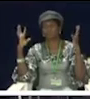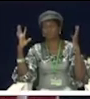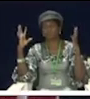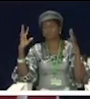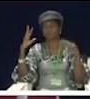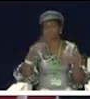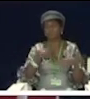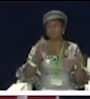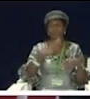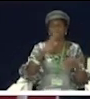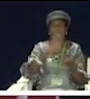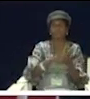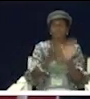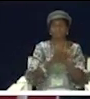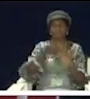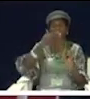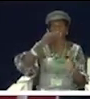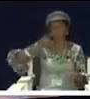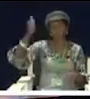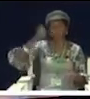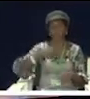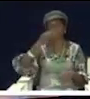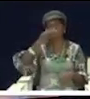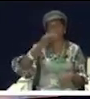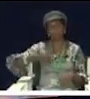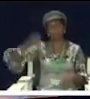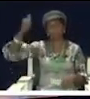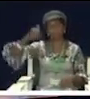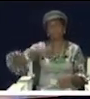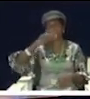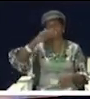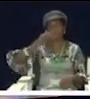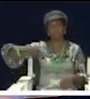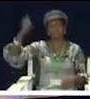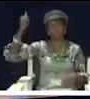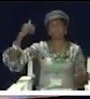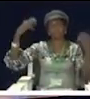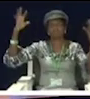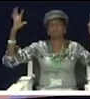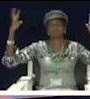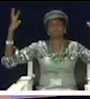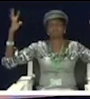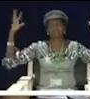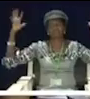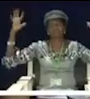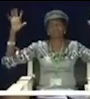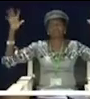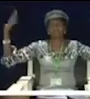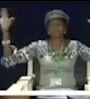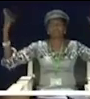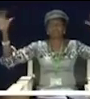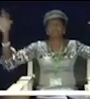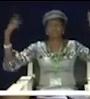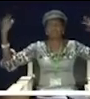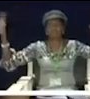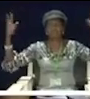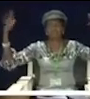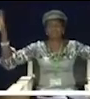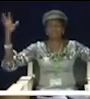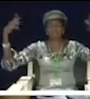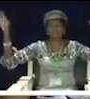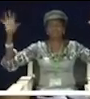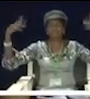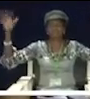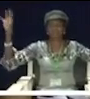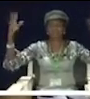And they are getting better and better and better. Let's give the Lord a big round of applause